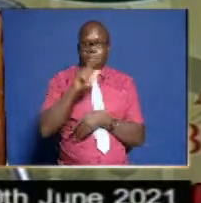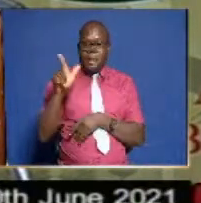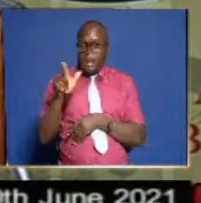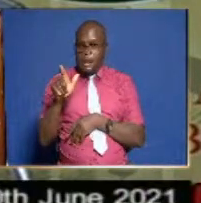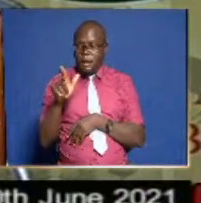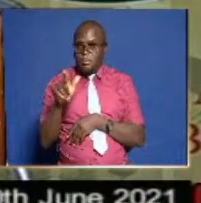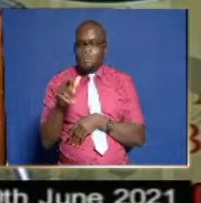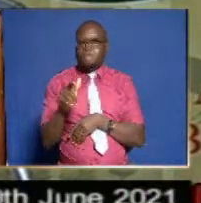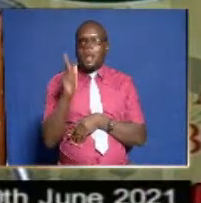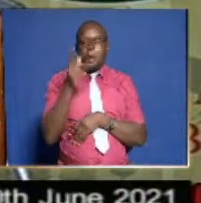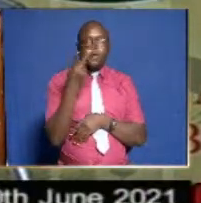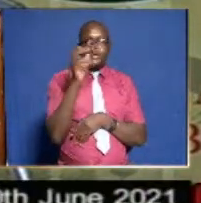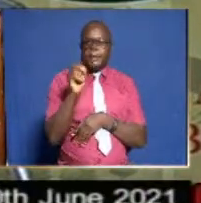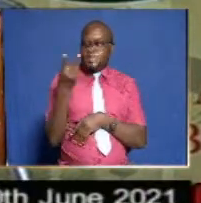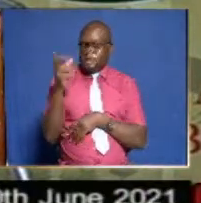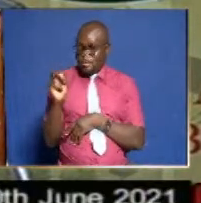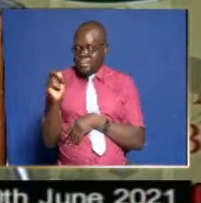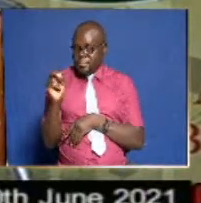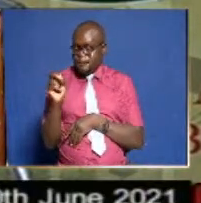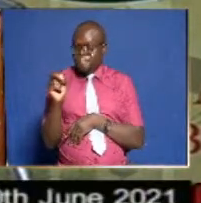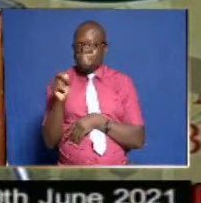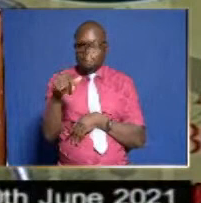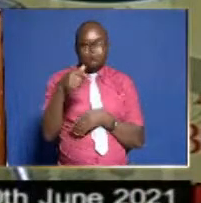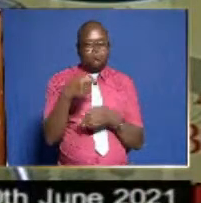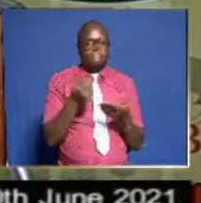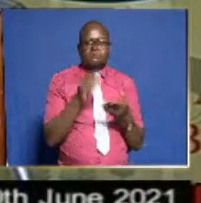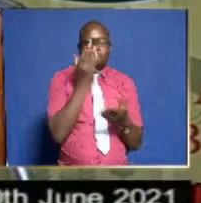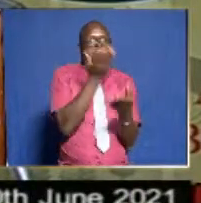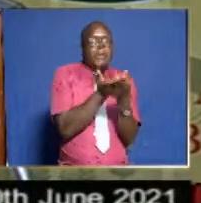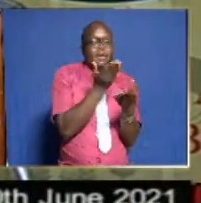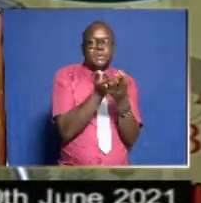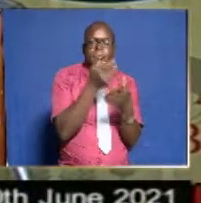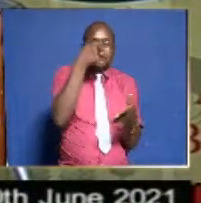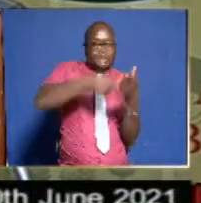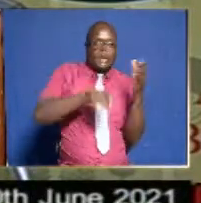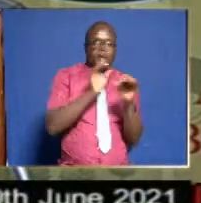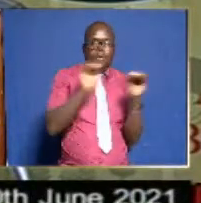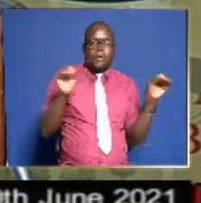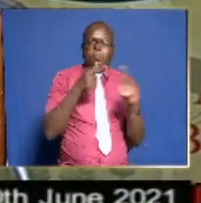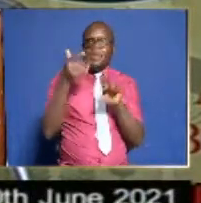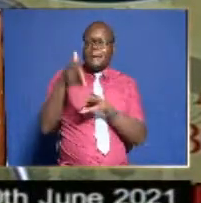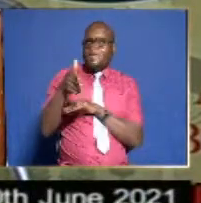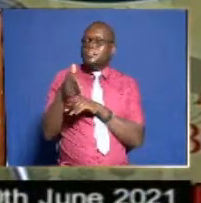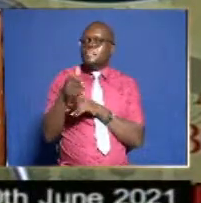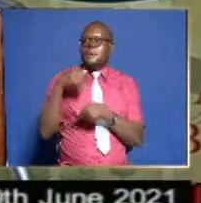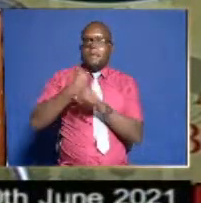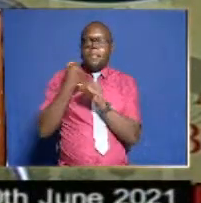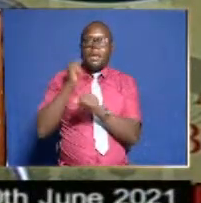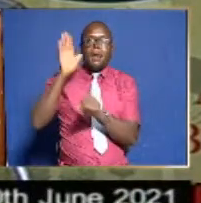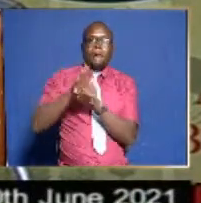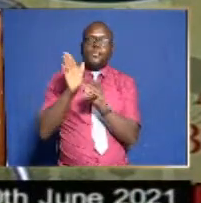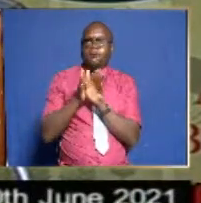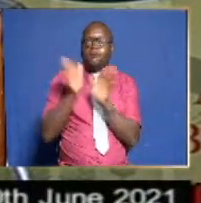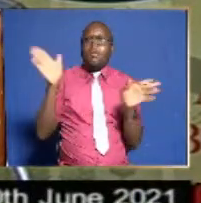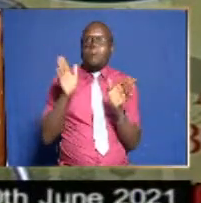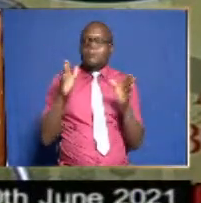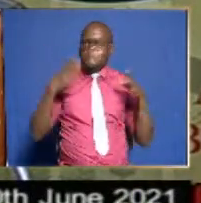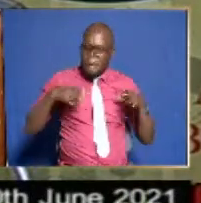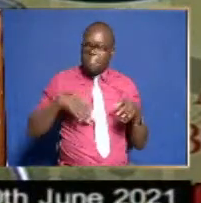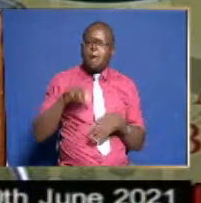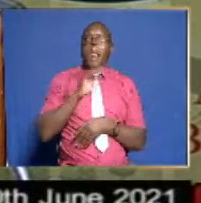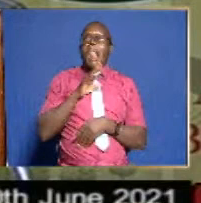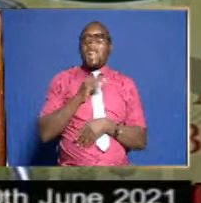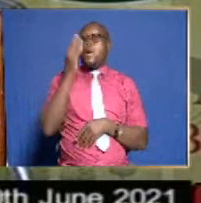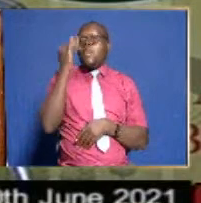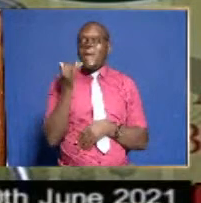the Finance Act 2020 removed excise duty on betting. The removal of this tax generated a lot of public debate. Considering